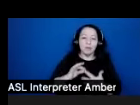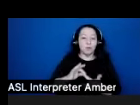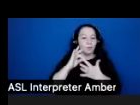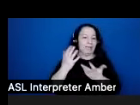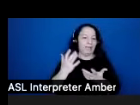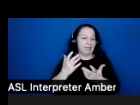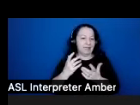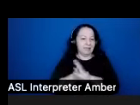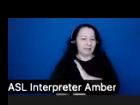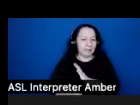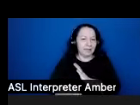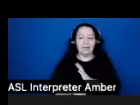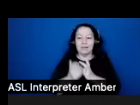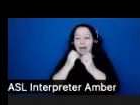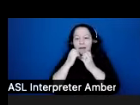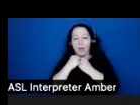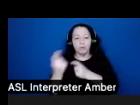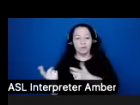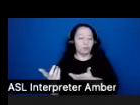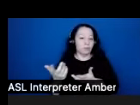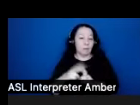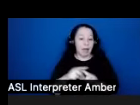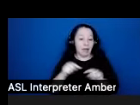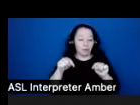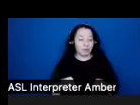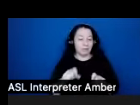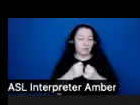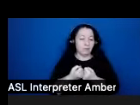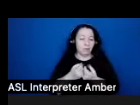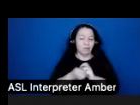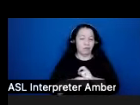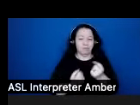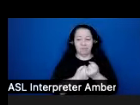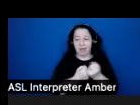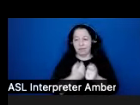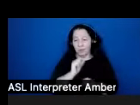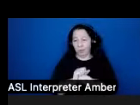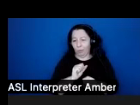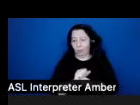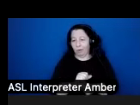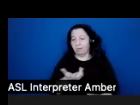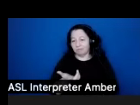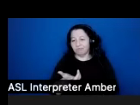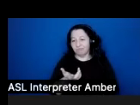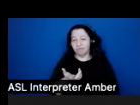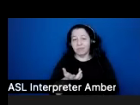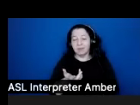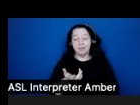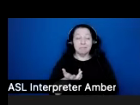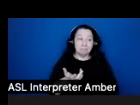this social change advocacy work that we're all doing. And can we go to the next slide,